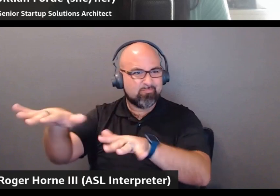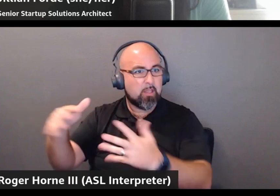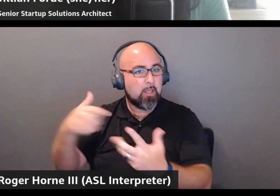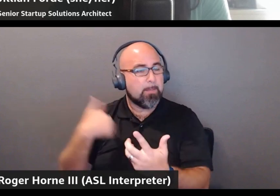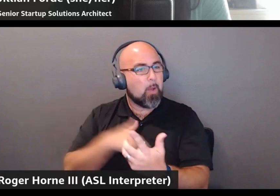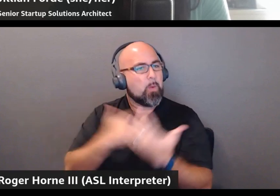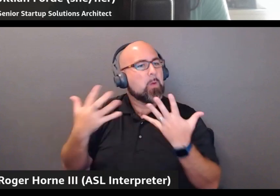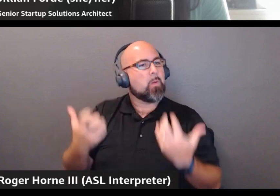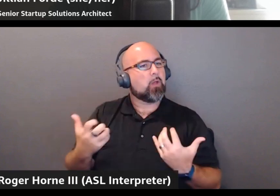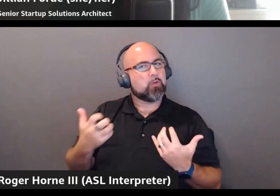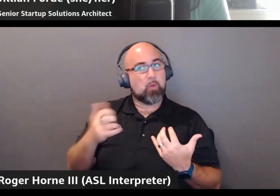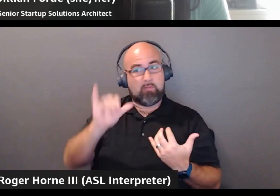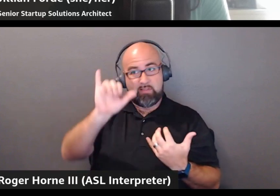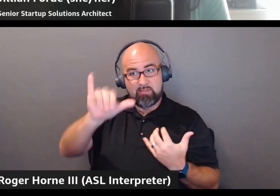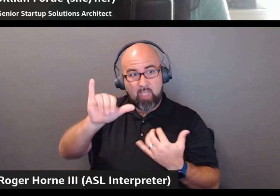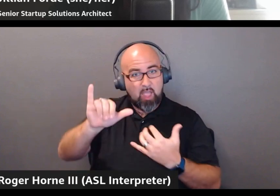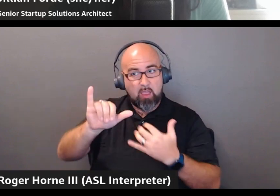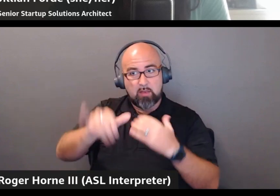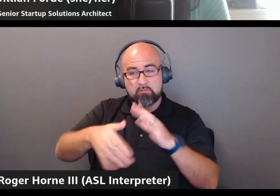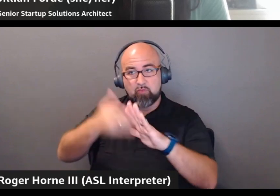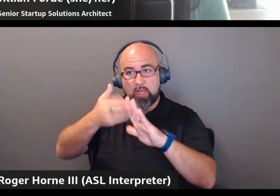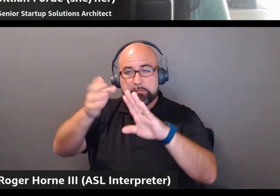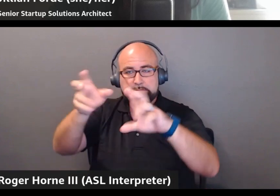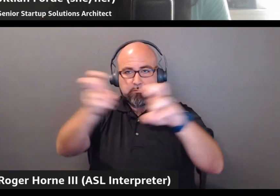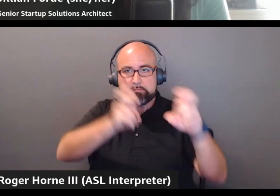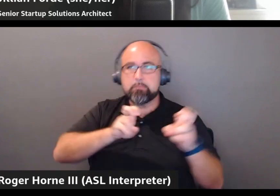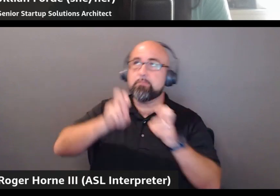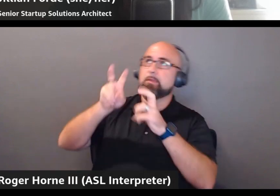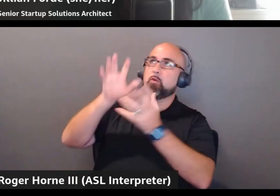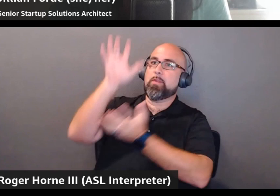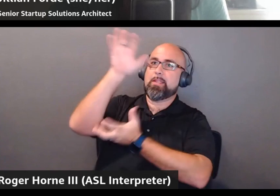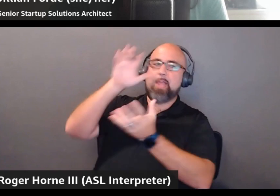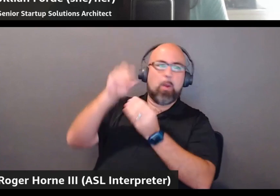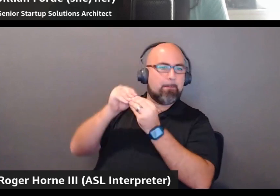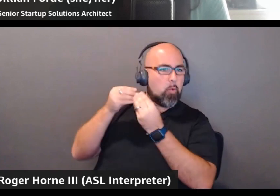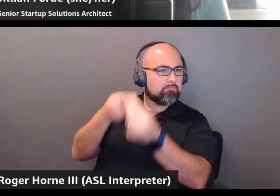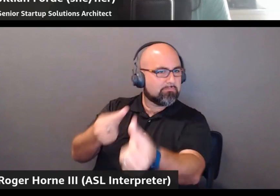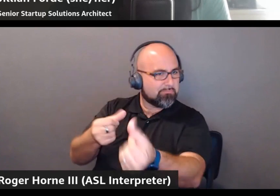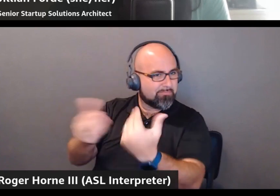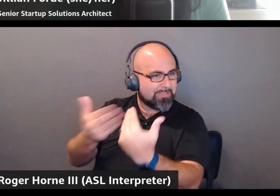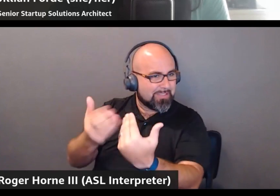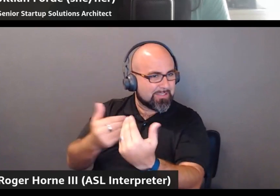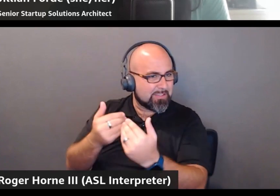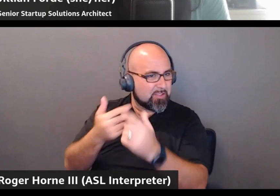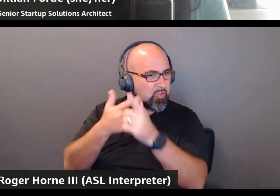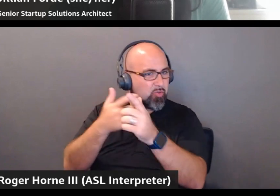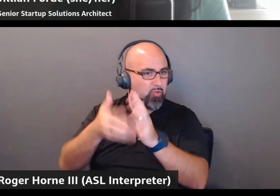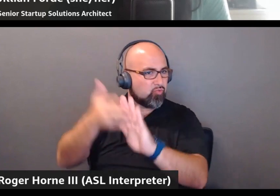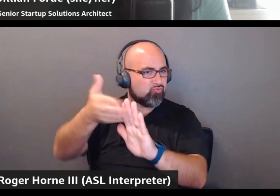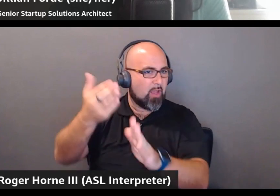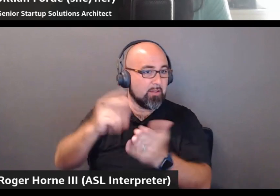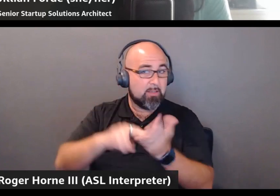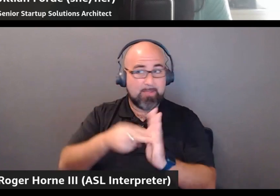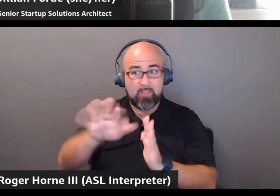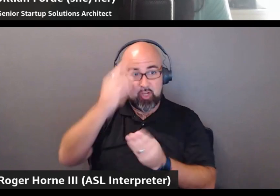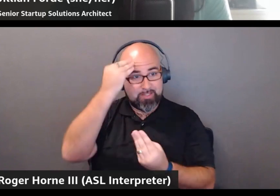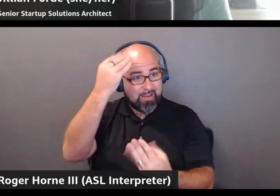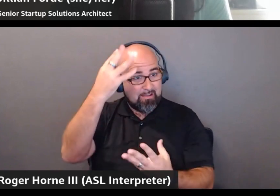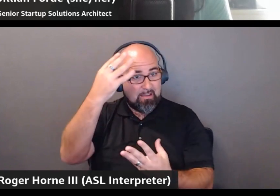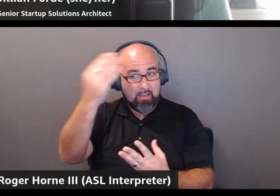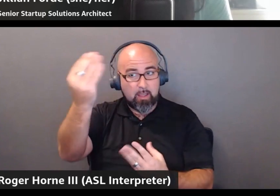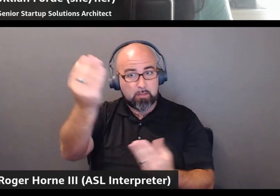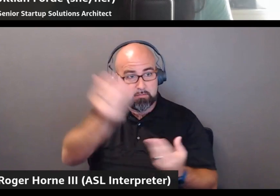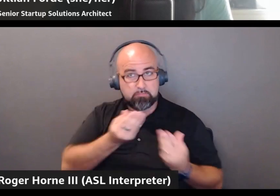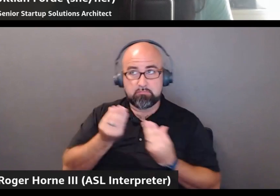was get that up into the cloud and make it easier for them to run. So what they can simply do is just bring their data, put their